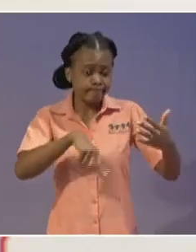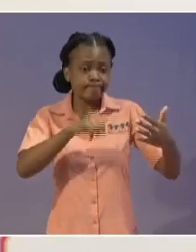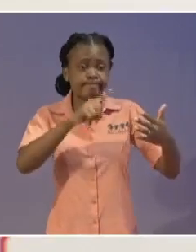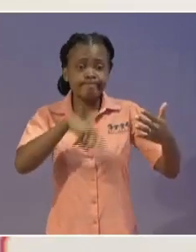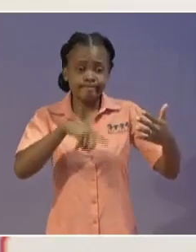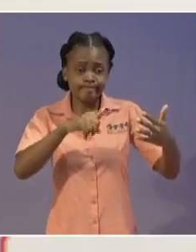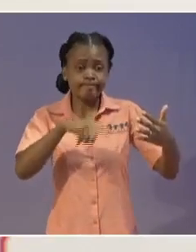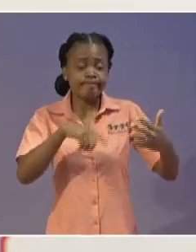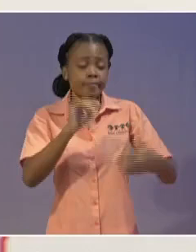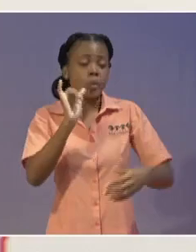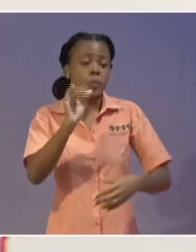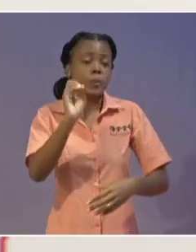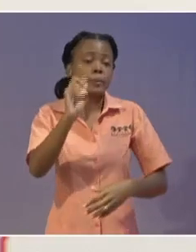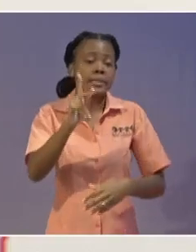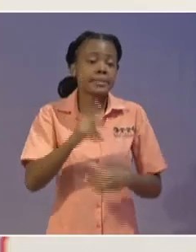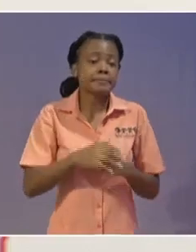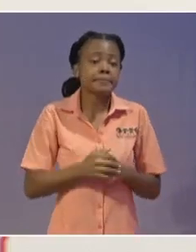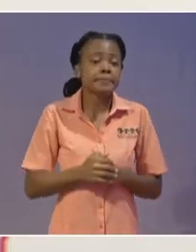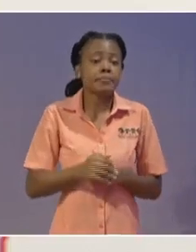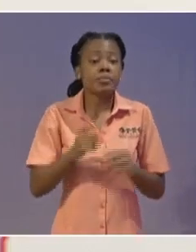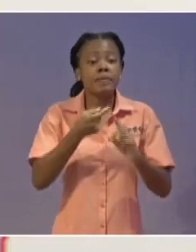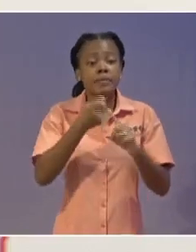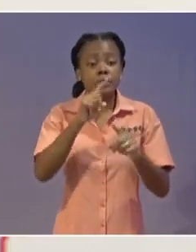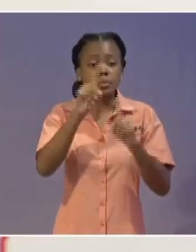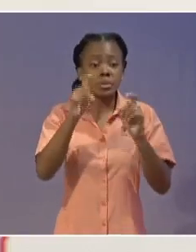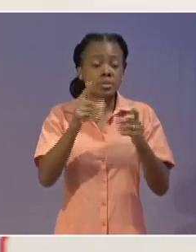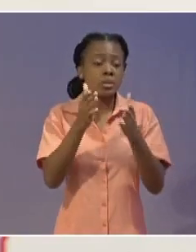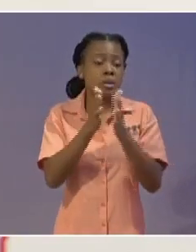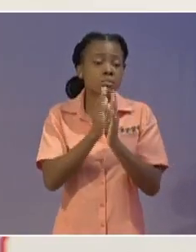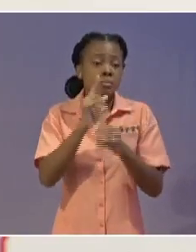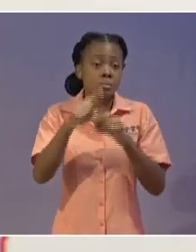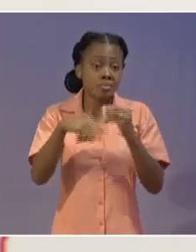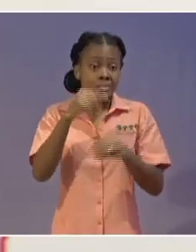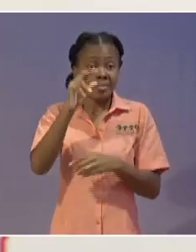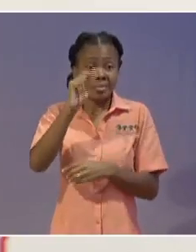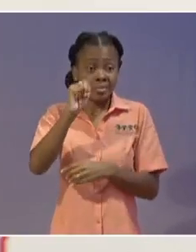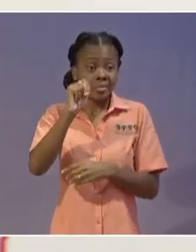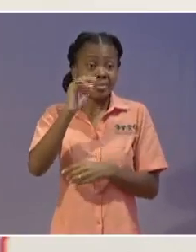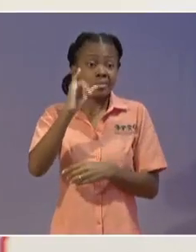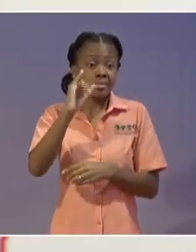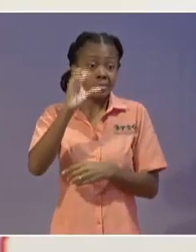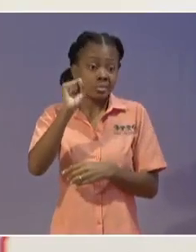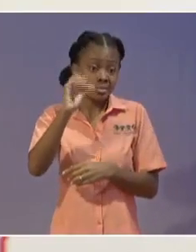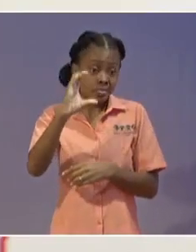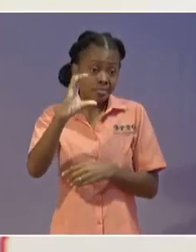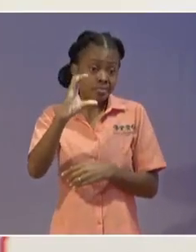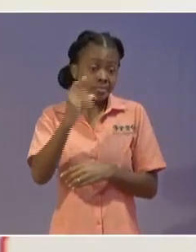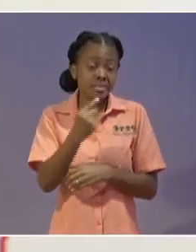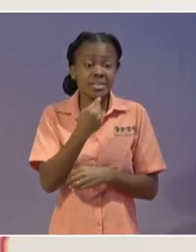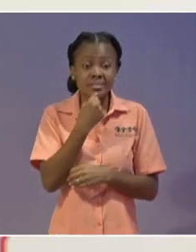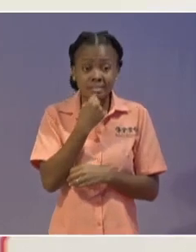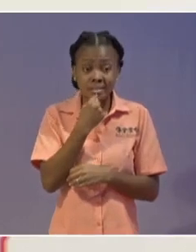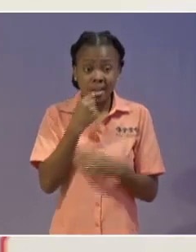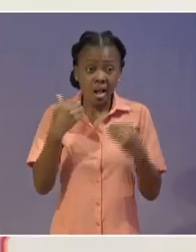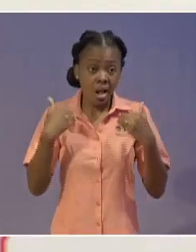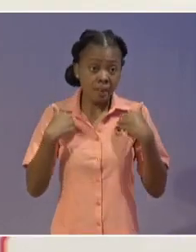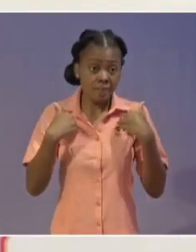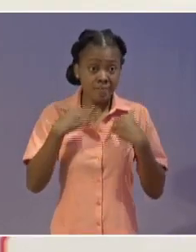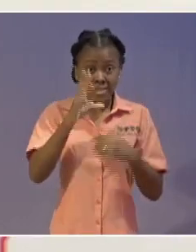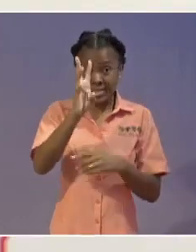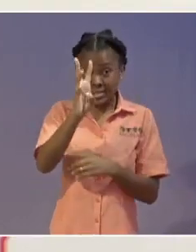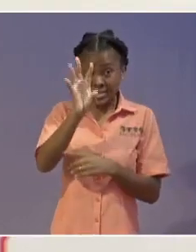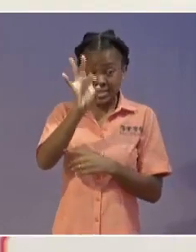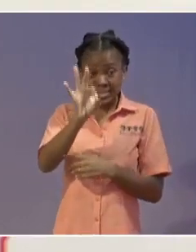Okay, so in terms of the question it asks about the Miss C cases, just confirming we have had 69 Miss